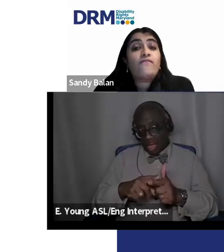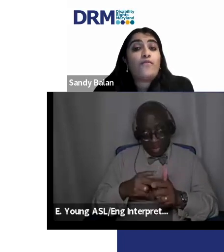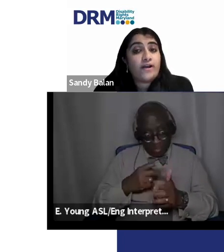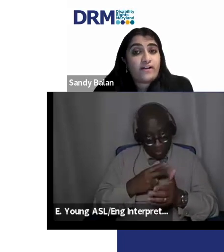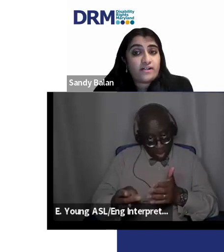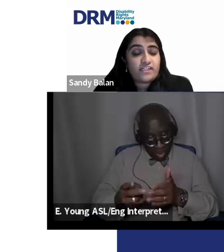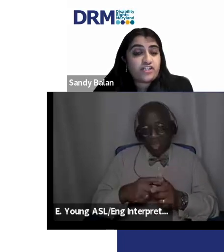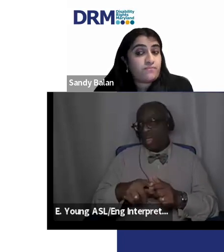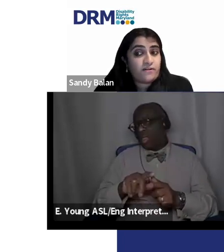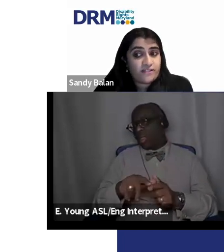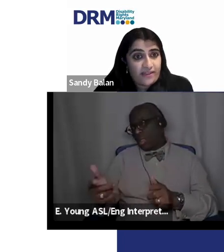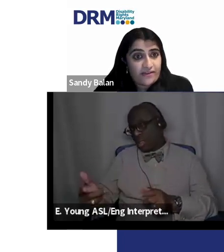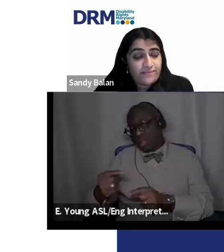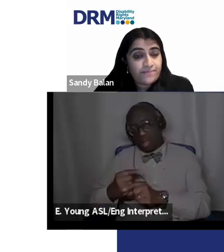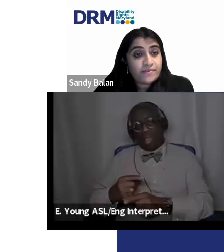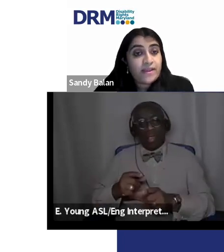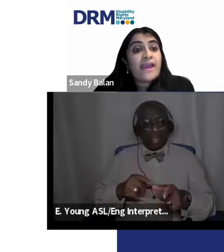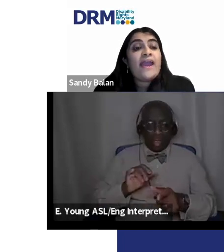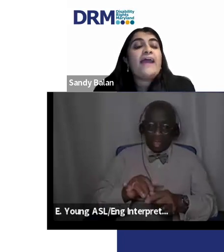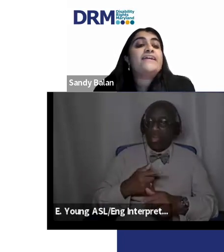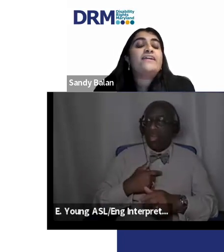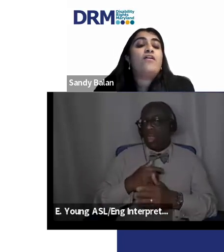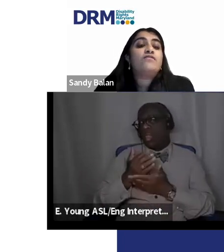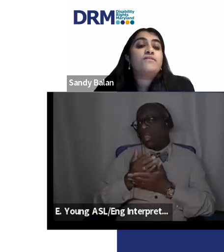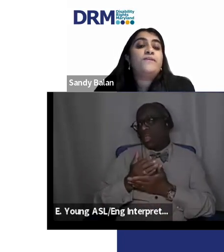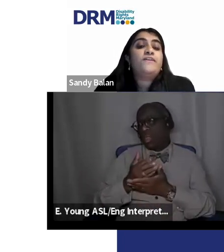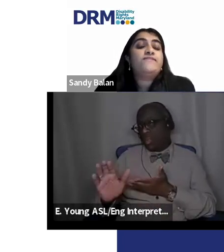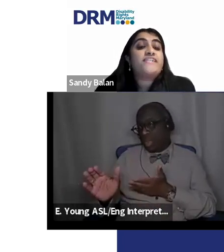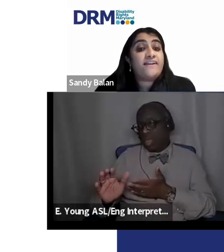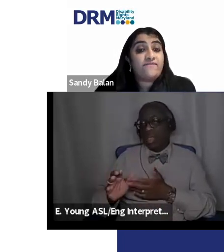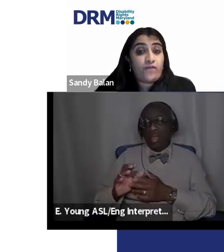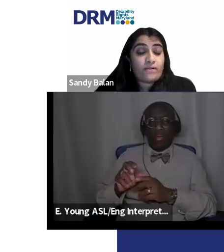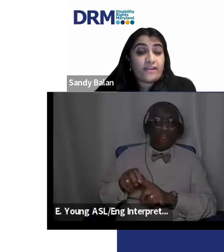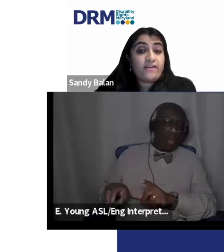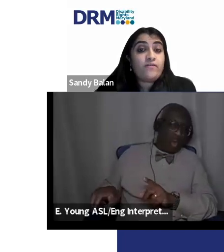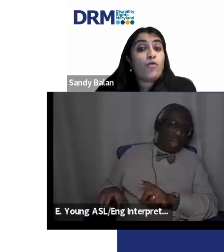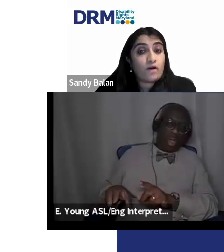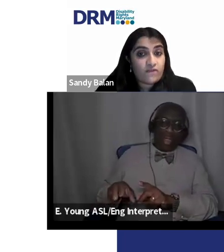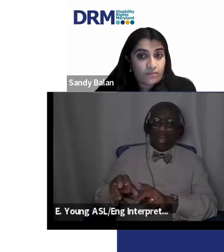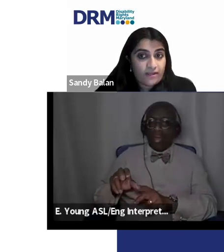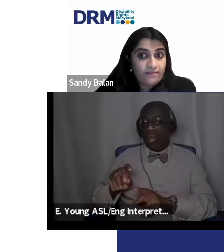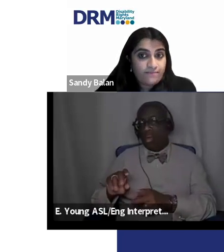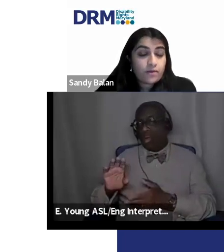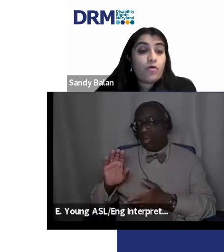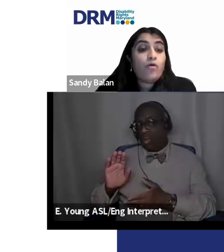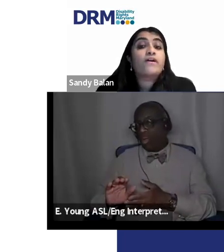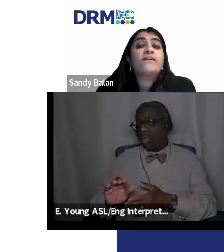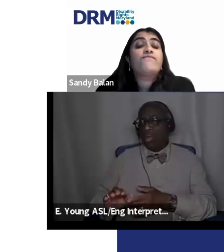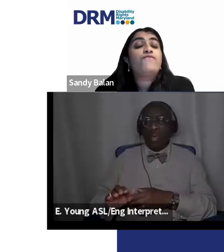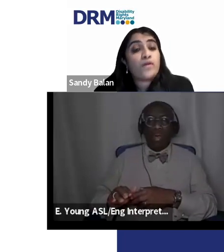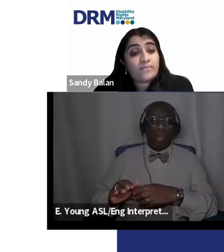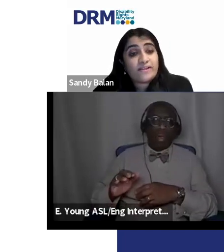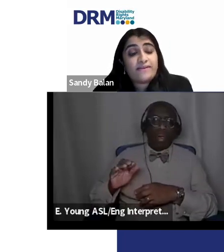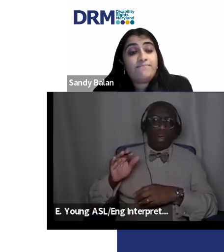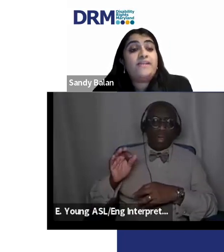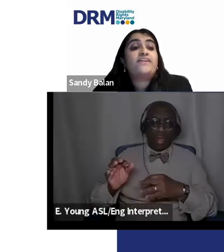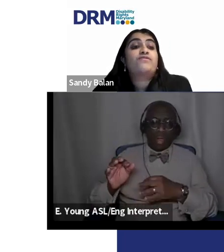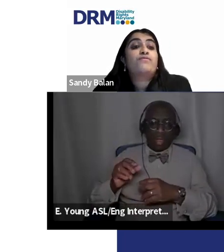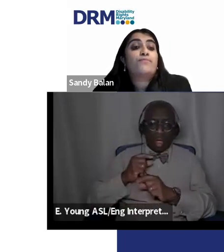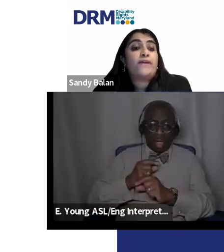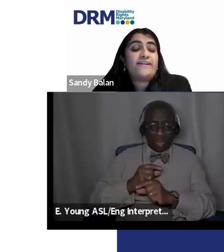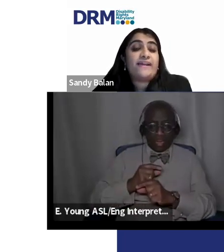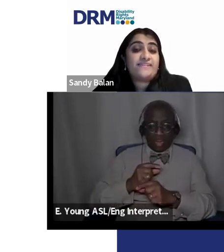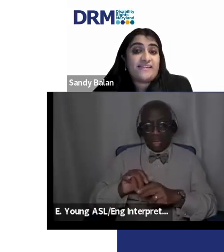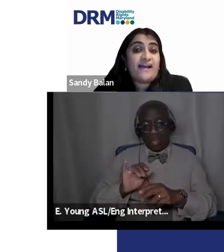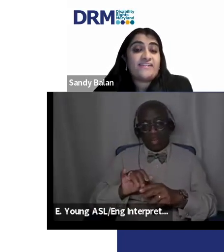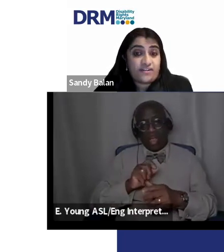terminate, or avoid guardianship altogether. And it can also be used informally or verbally, or formally, meaning